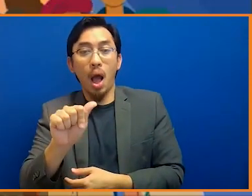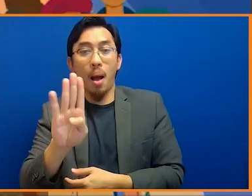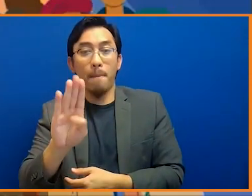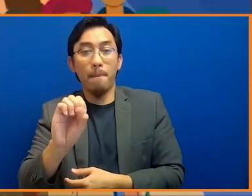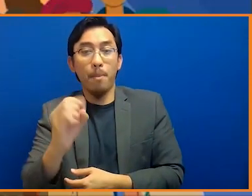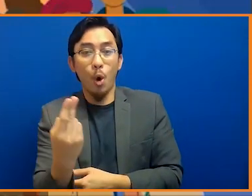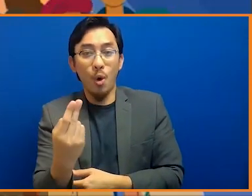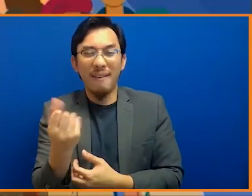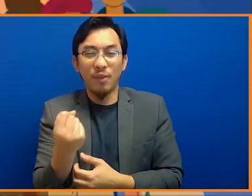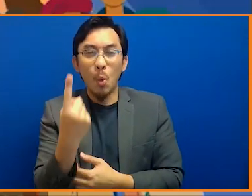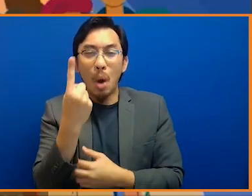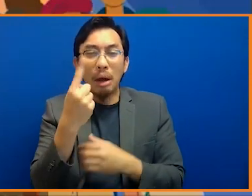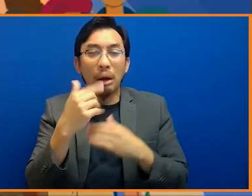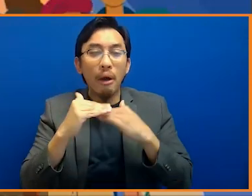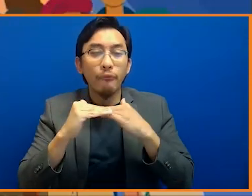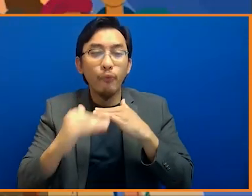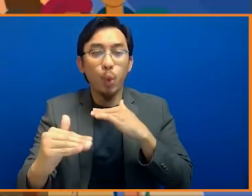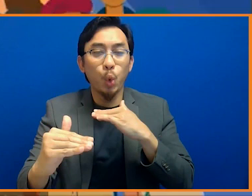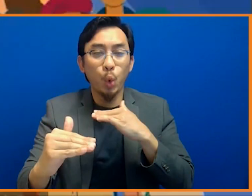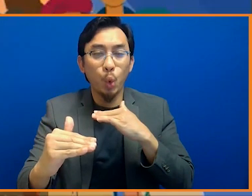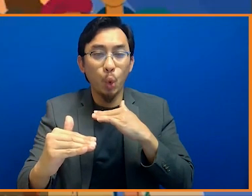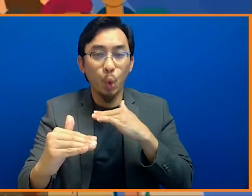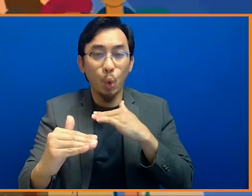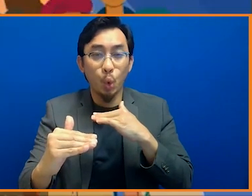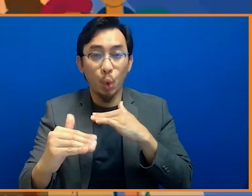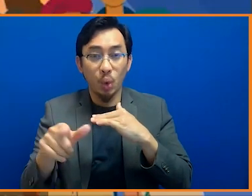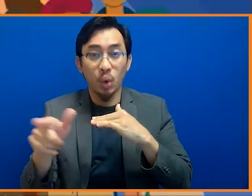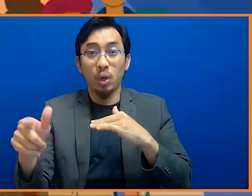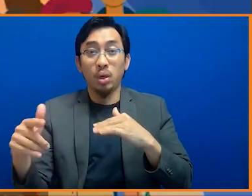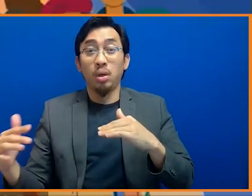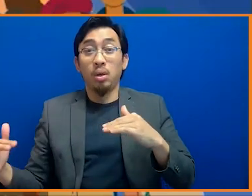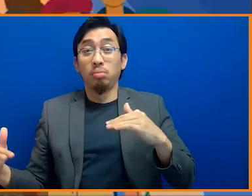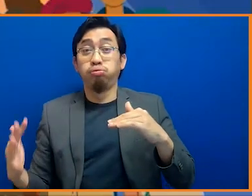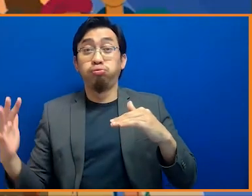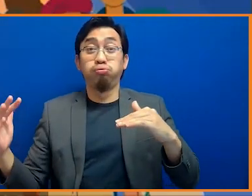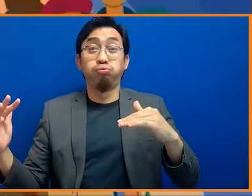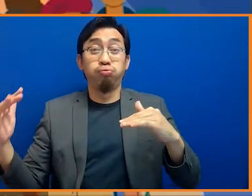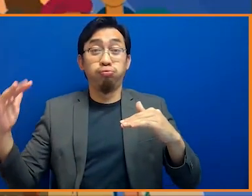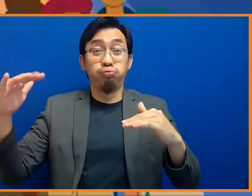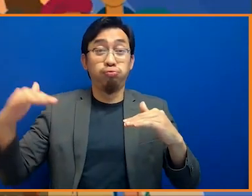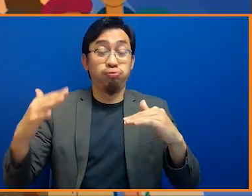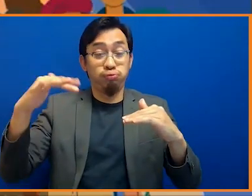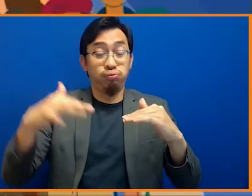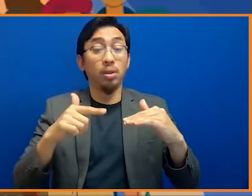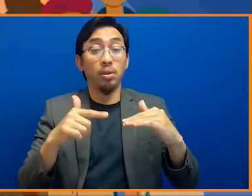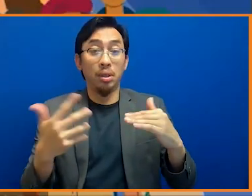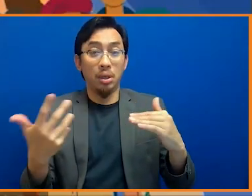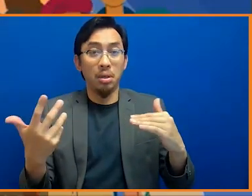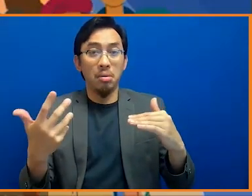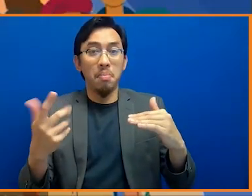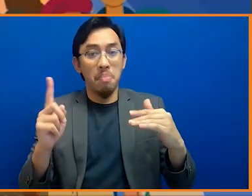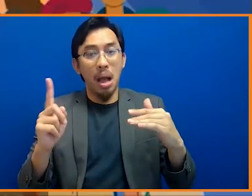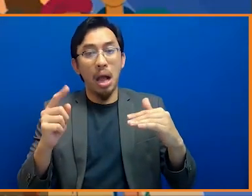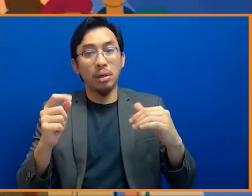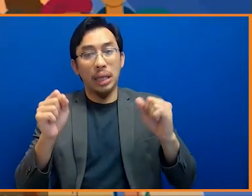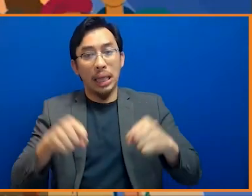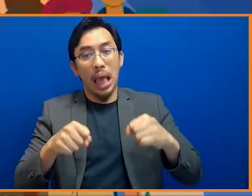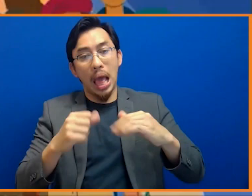probably 1 floor, so only because of the wave height not that high, so it still